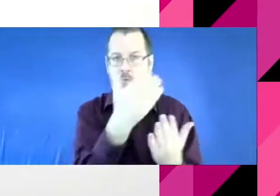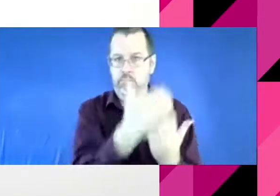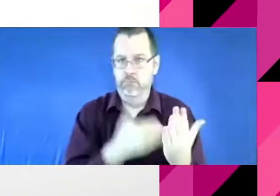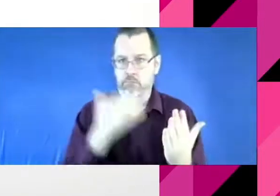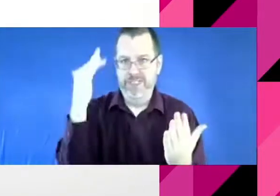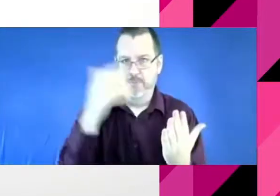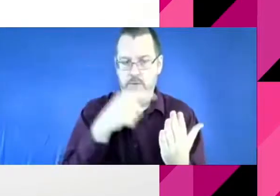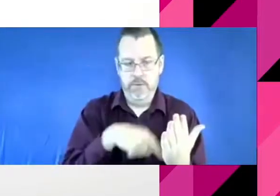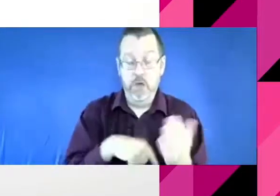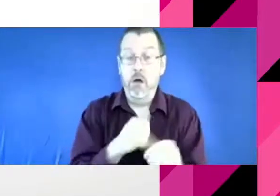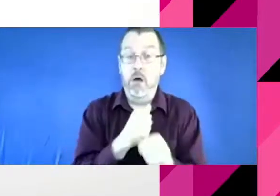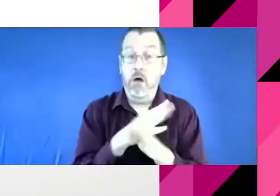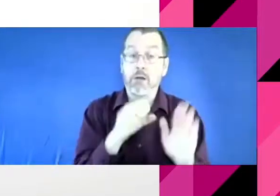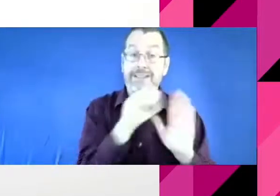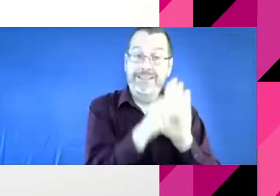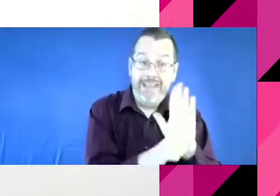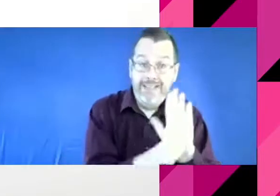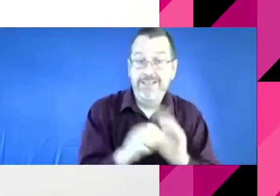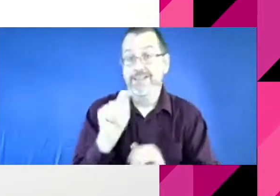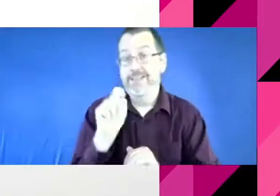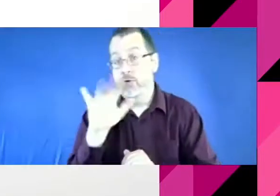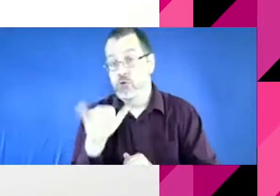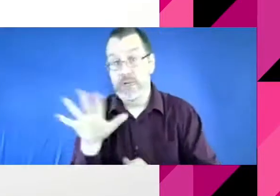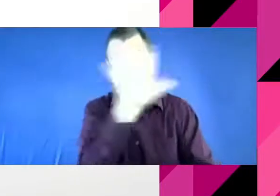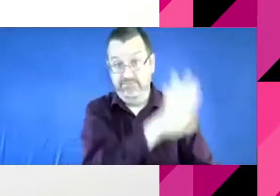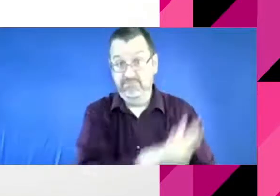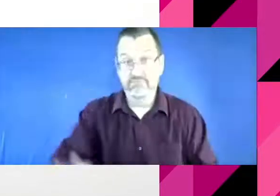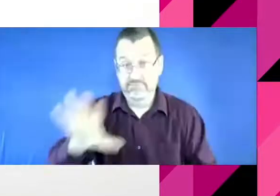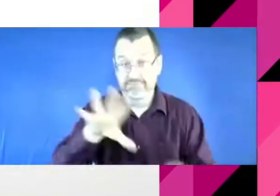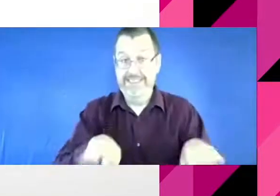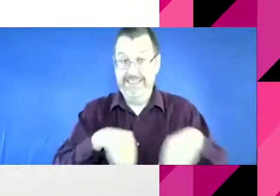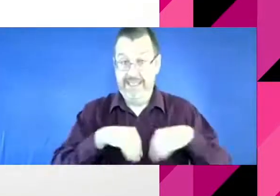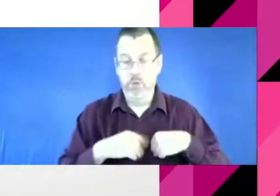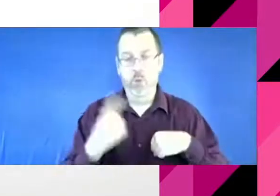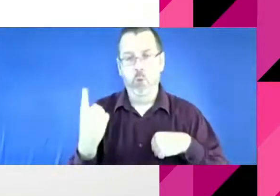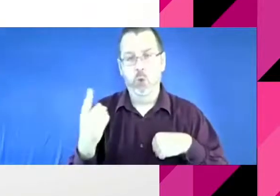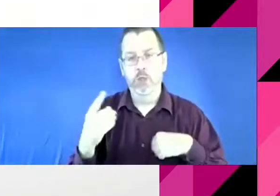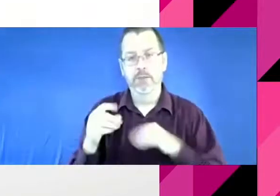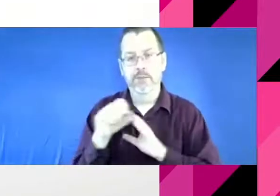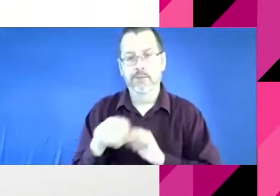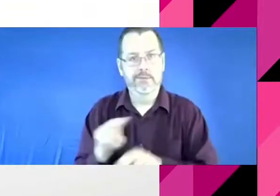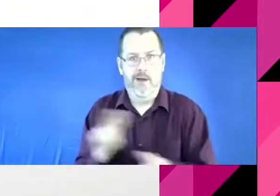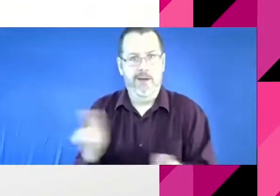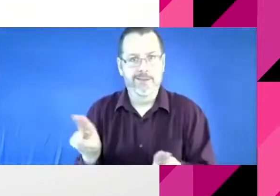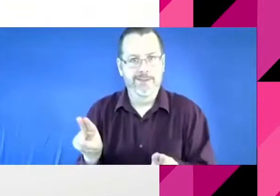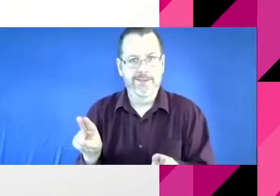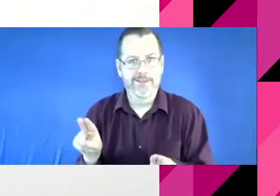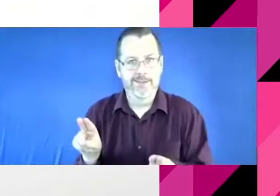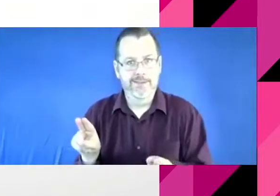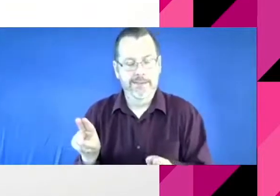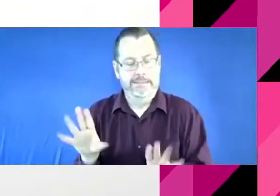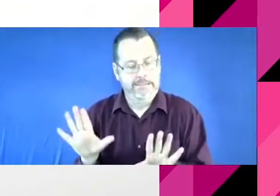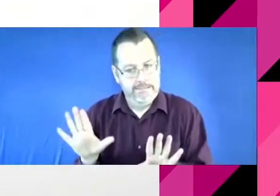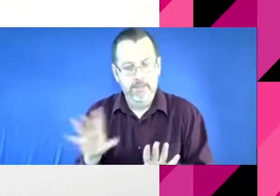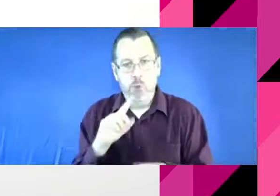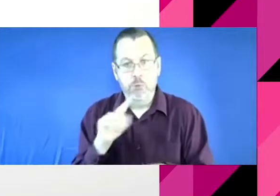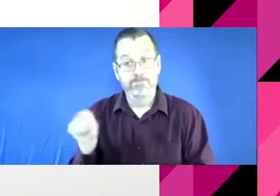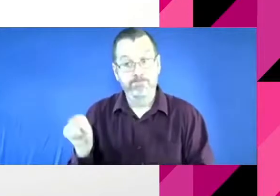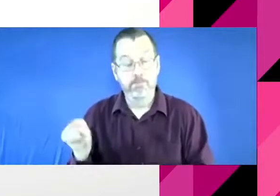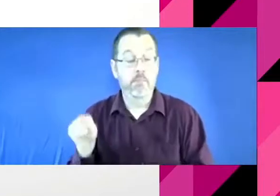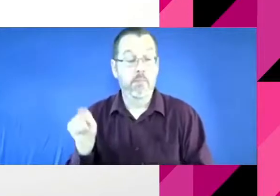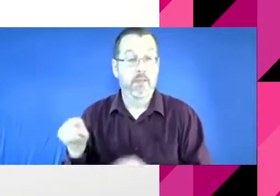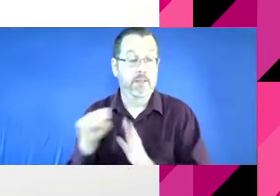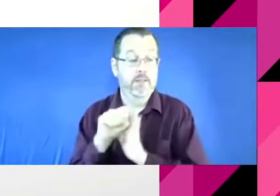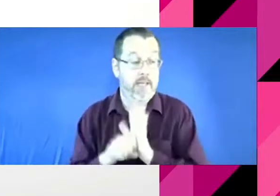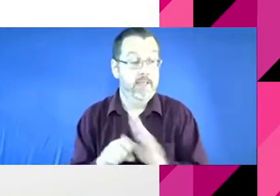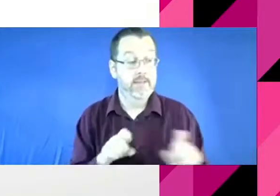by all states and territories with one exception. That one exception nonetheless committed to